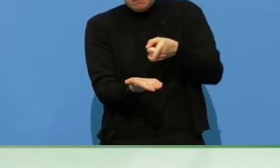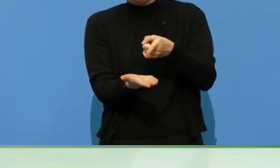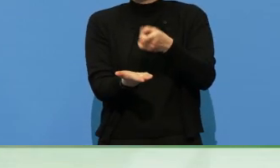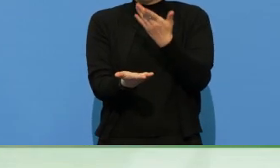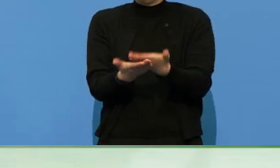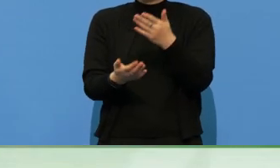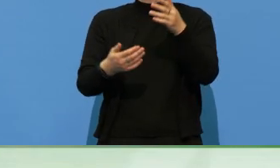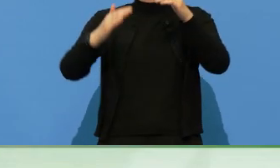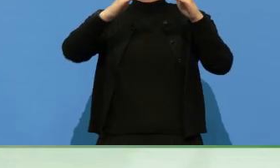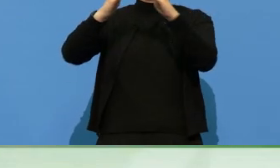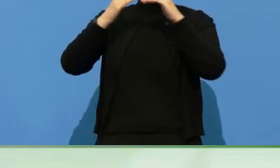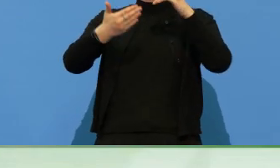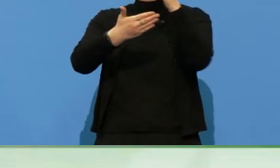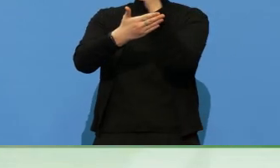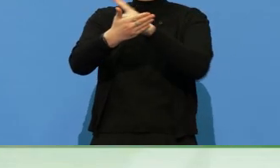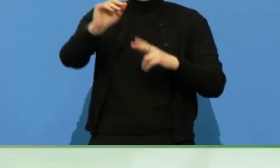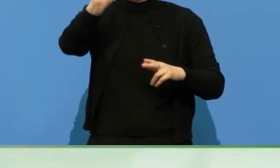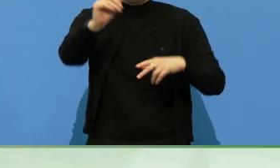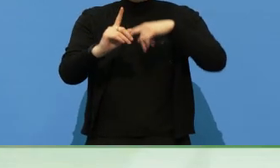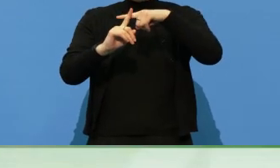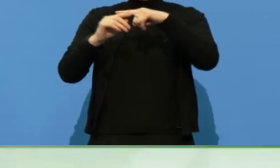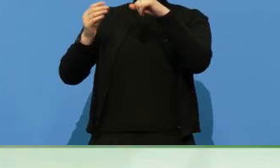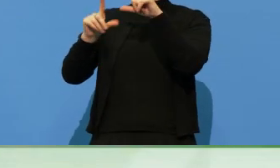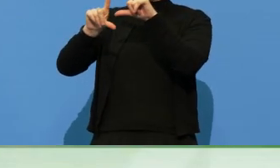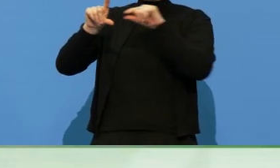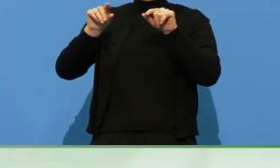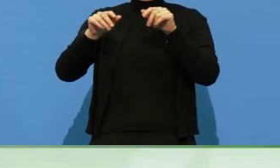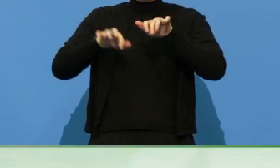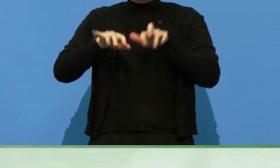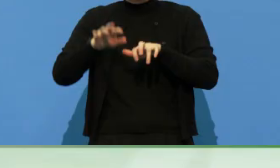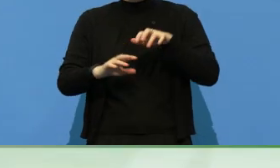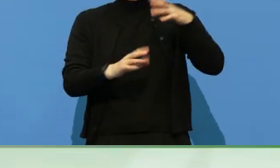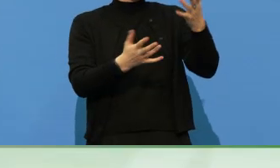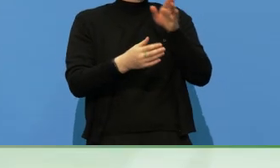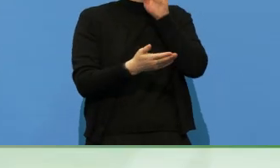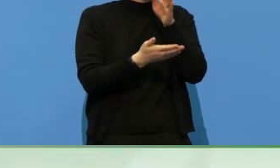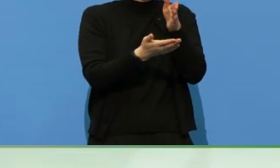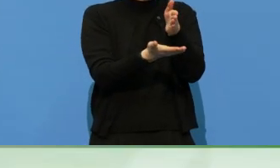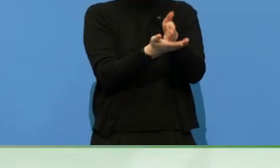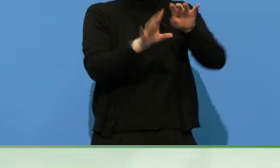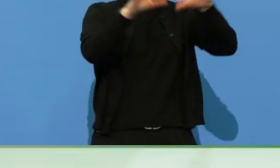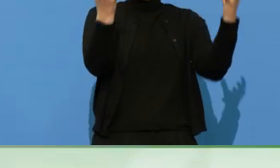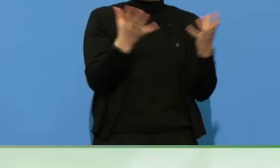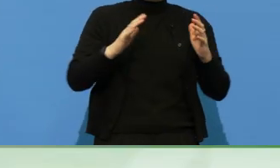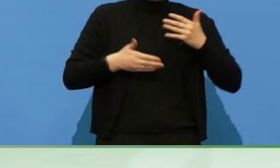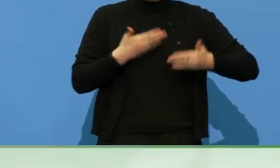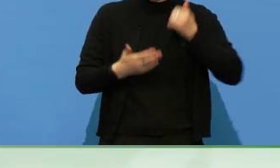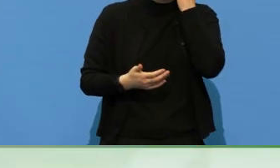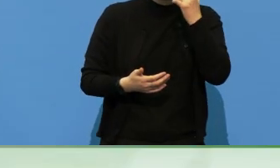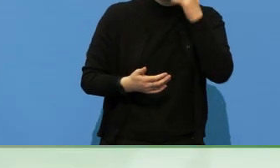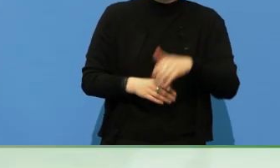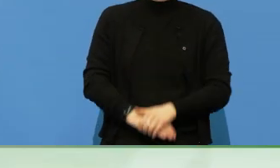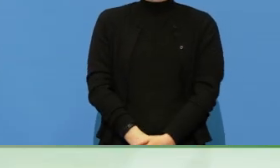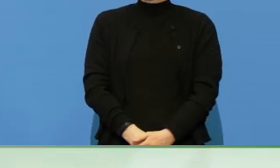and on in the real life. Like for instance, if some companies want understand what are the needs of deaf or